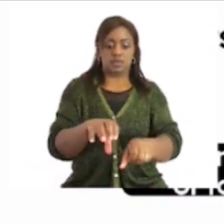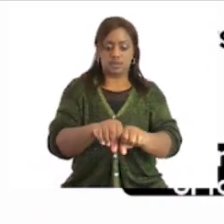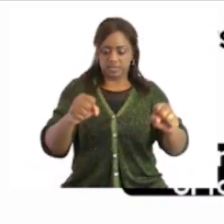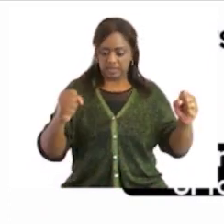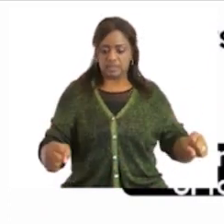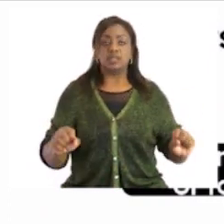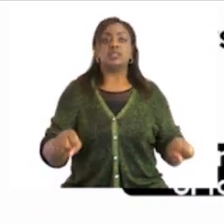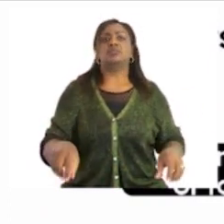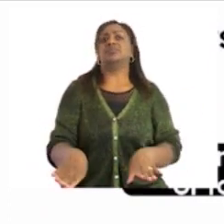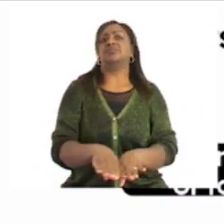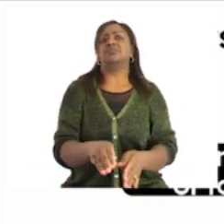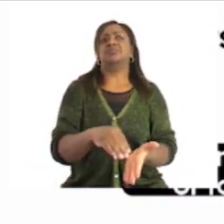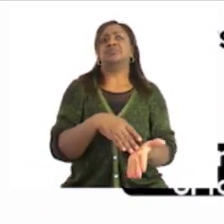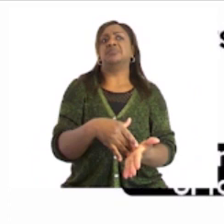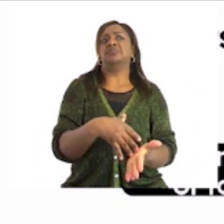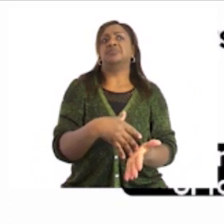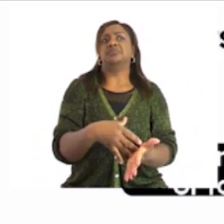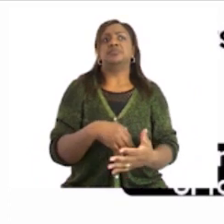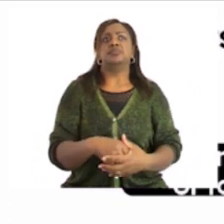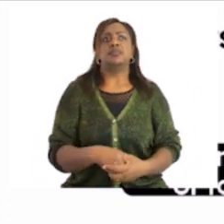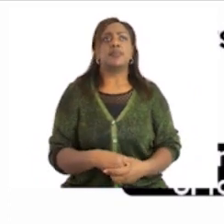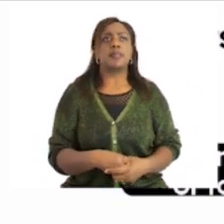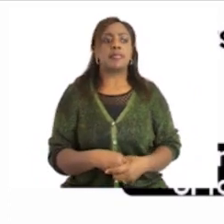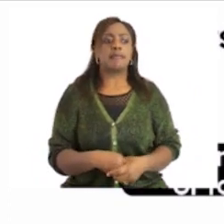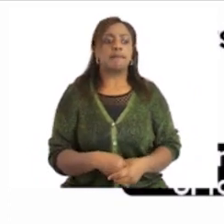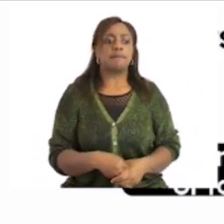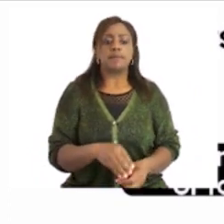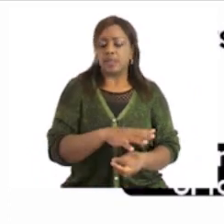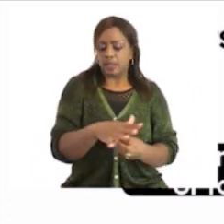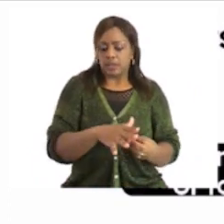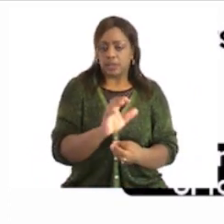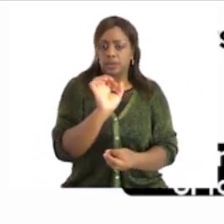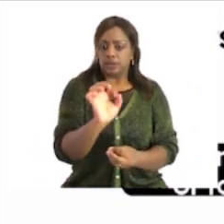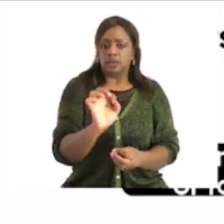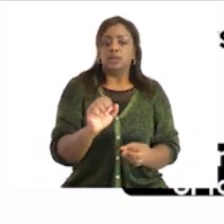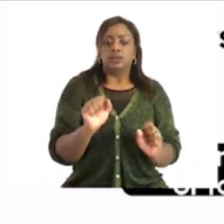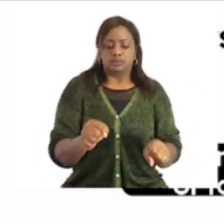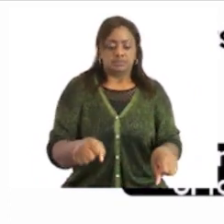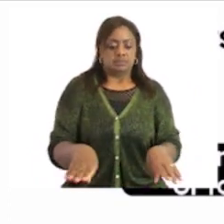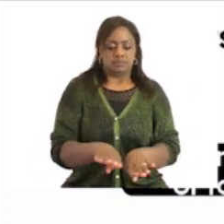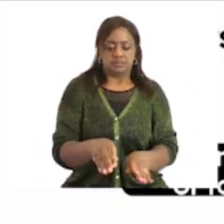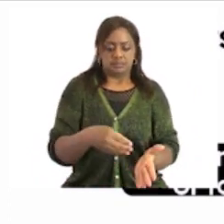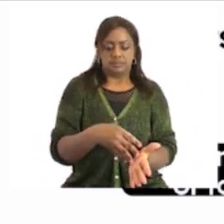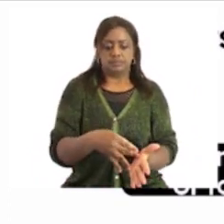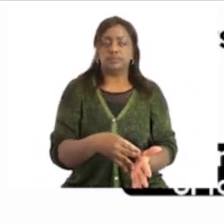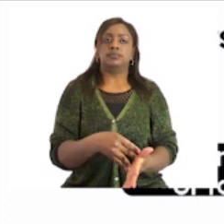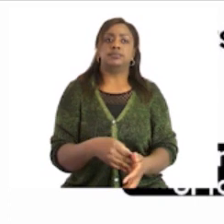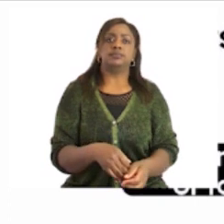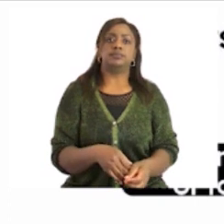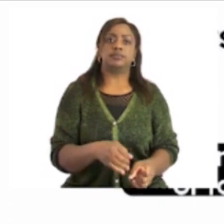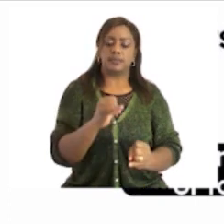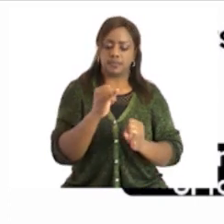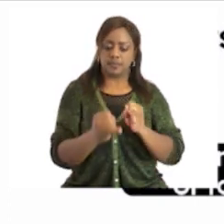become sick. And this counts for you and for your whole family. The last one is not